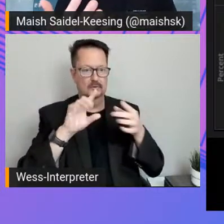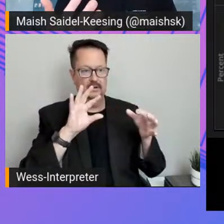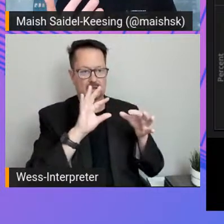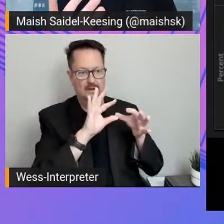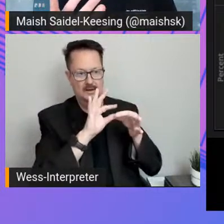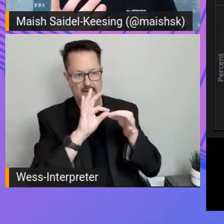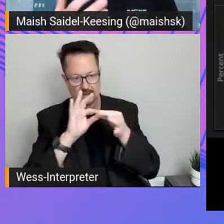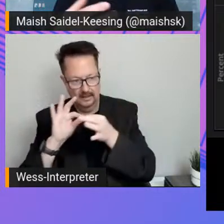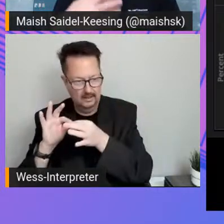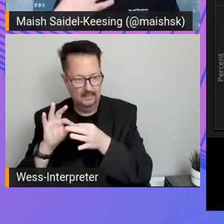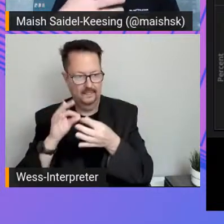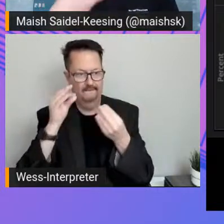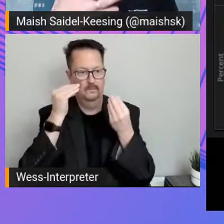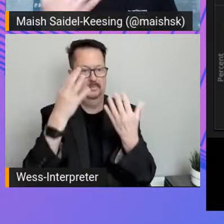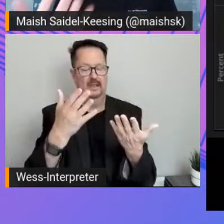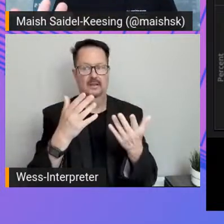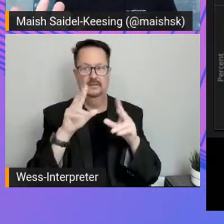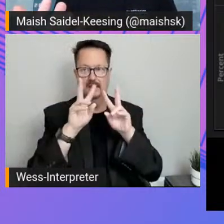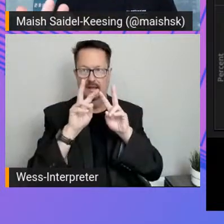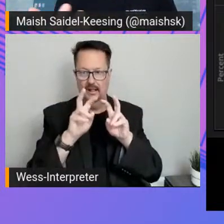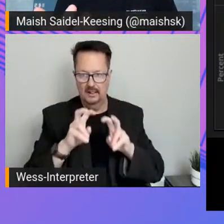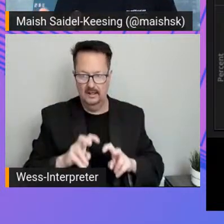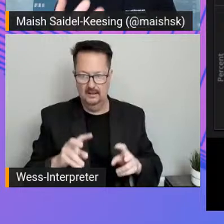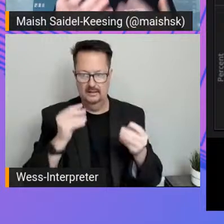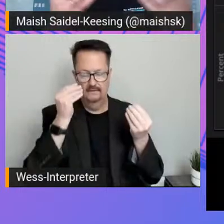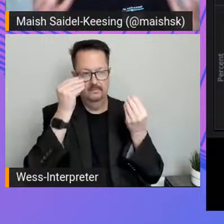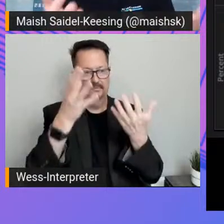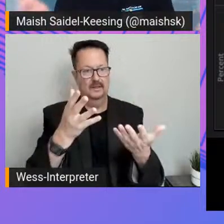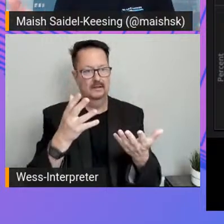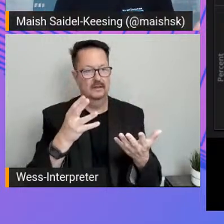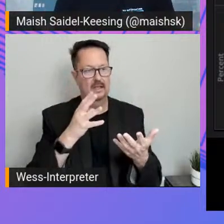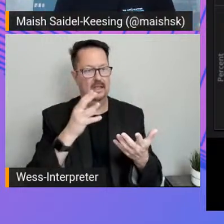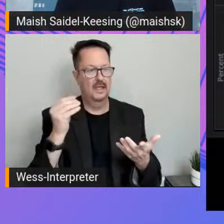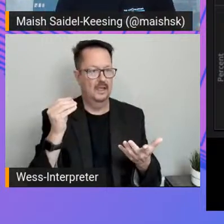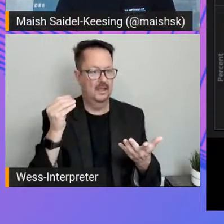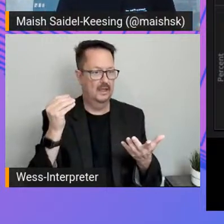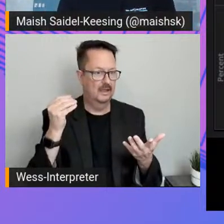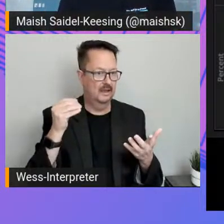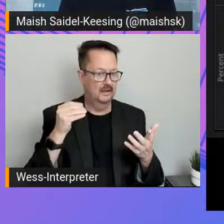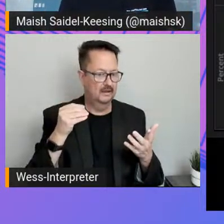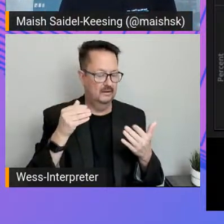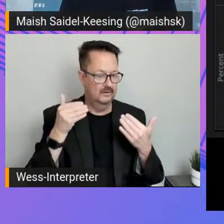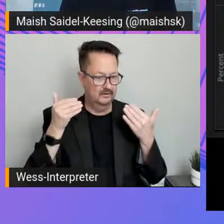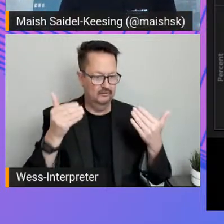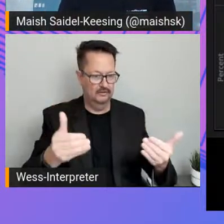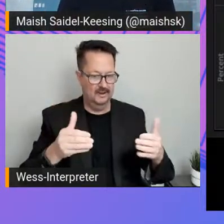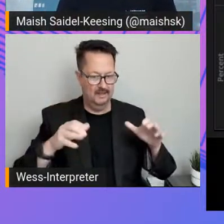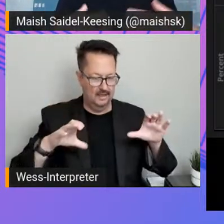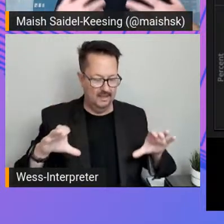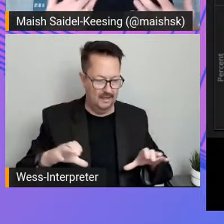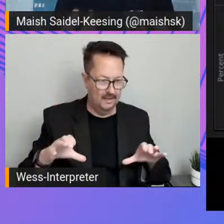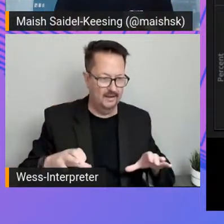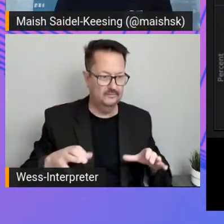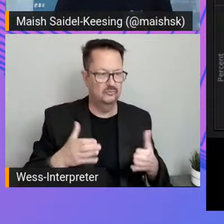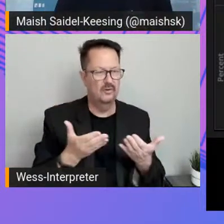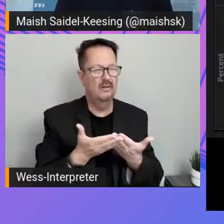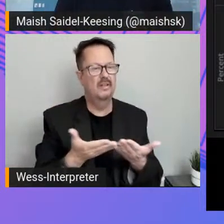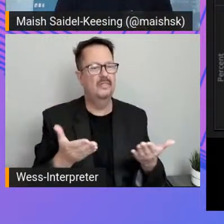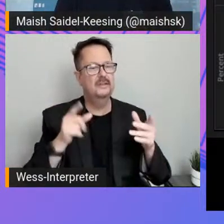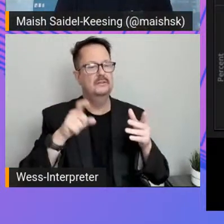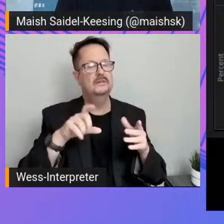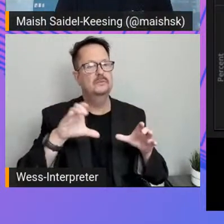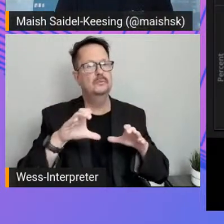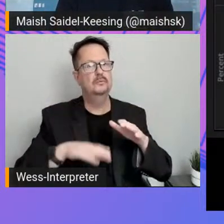the information, and create actions or things that you need to do in order to understand or optimize